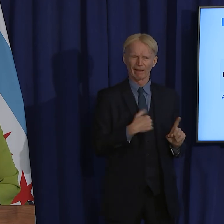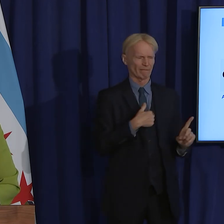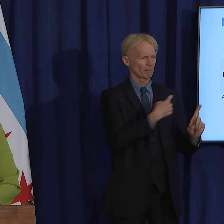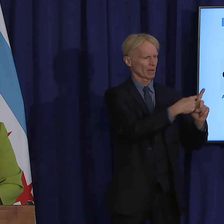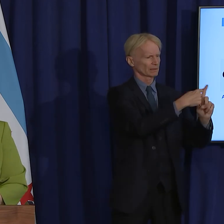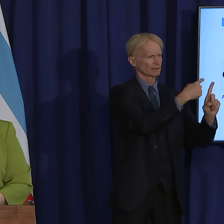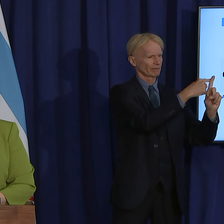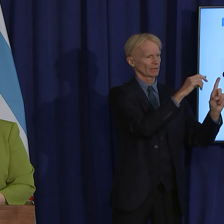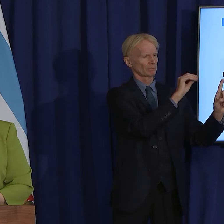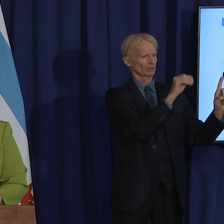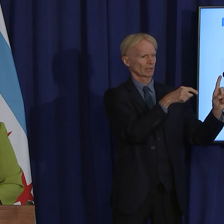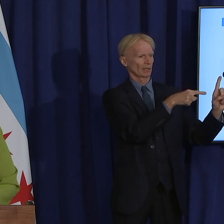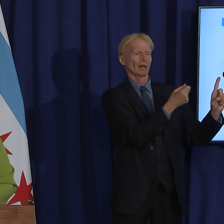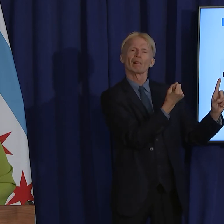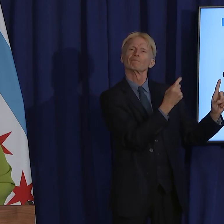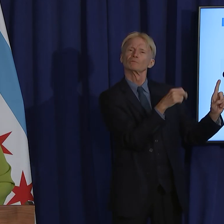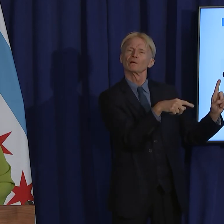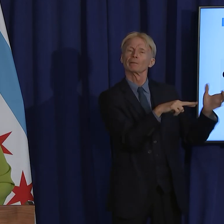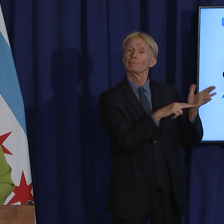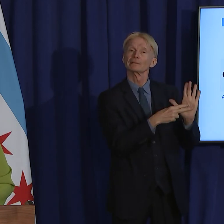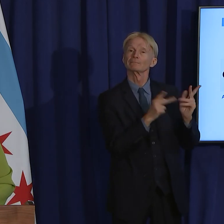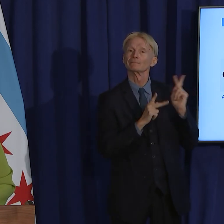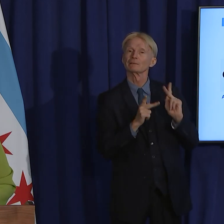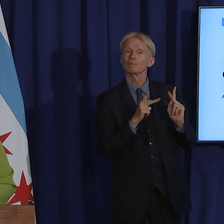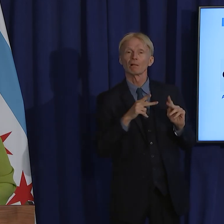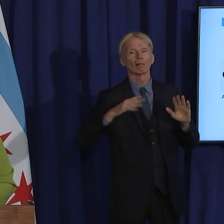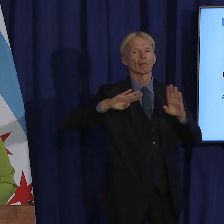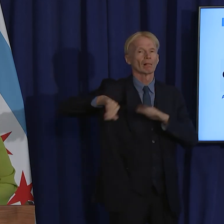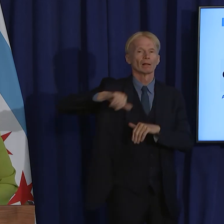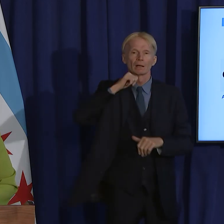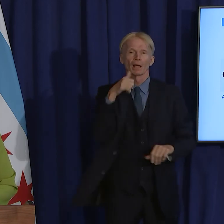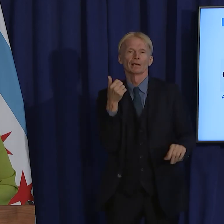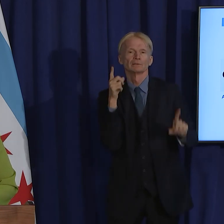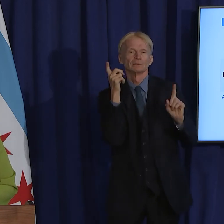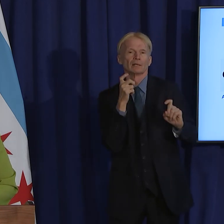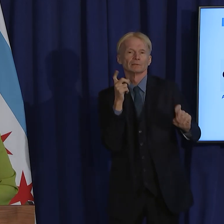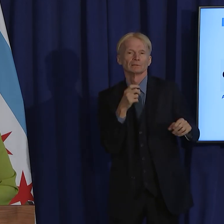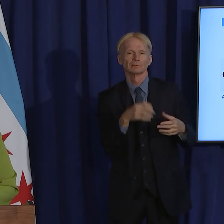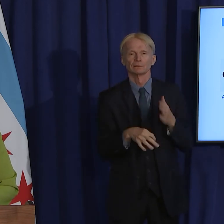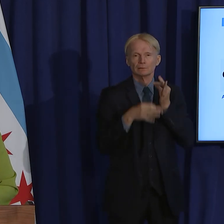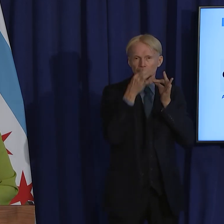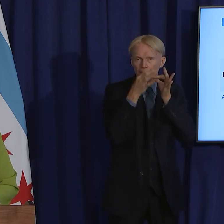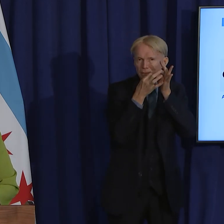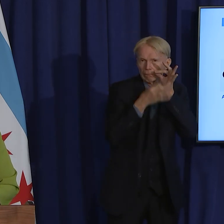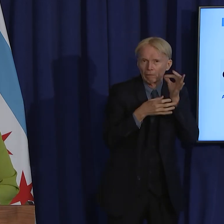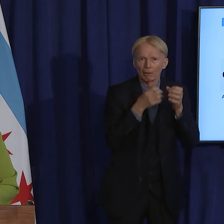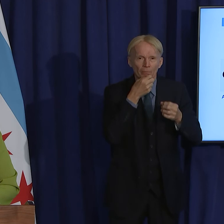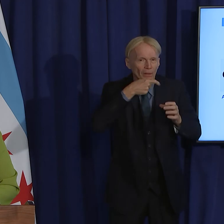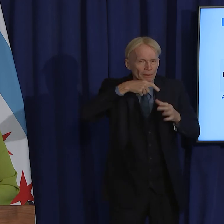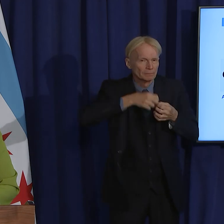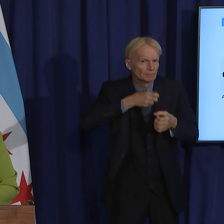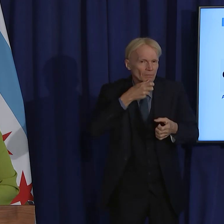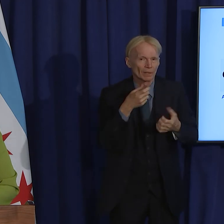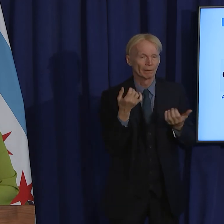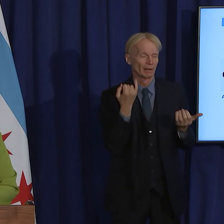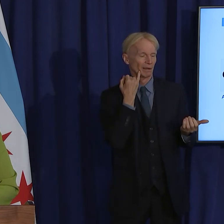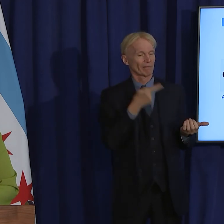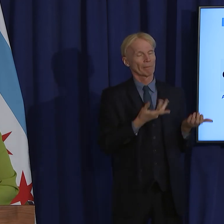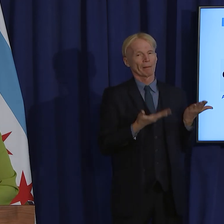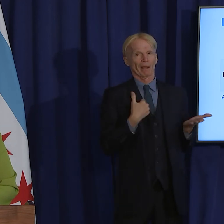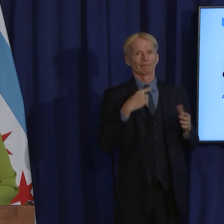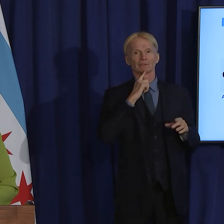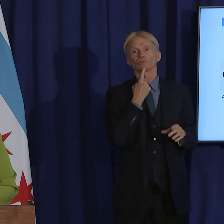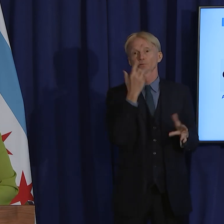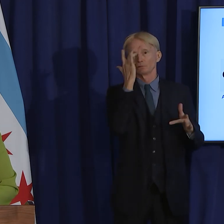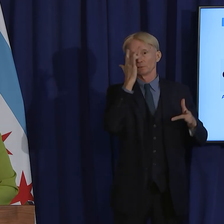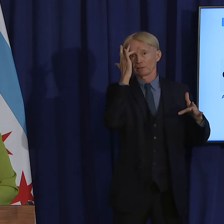and that really reflects that people are largely not testing, probably unless they're heavily symptomatic. And I do want to